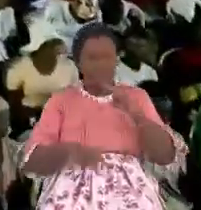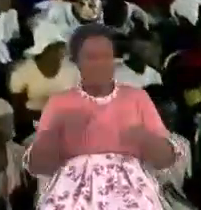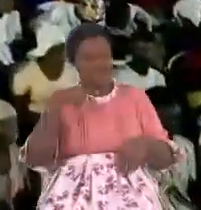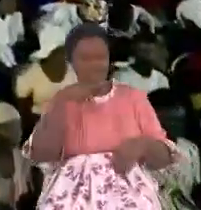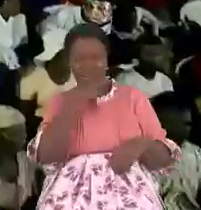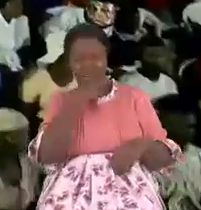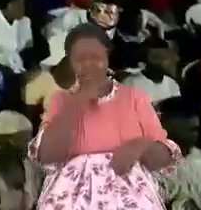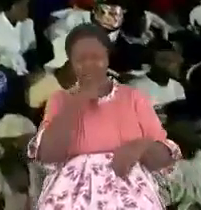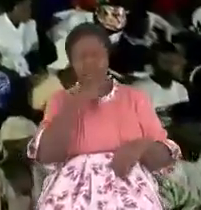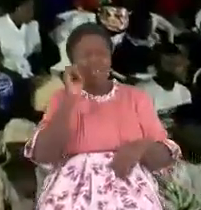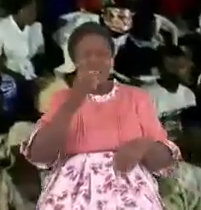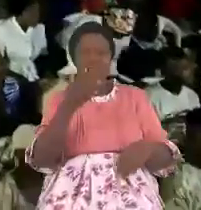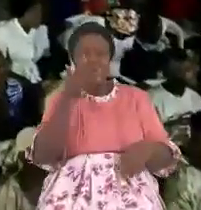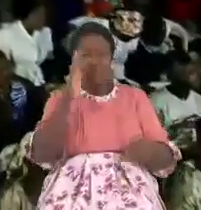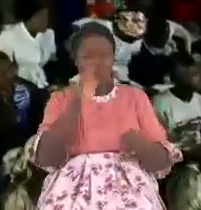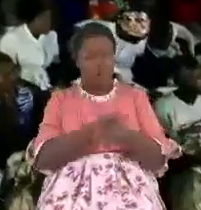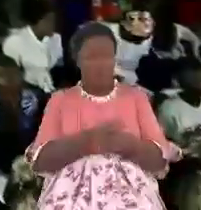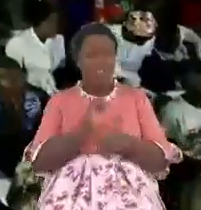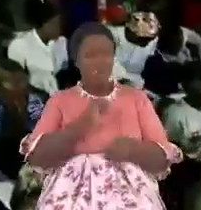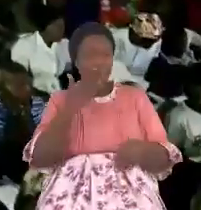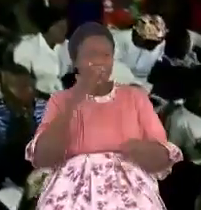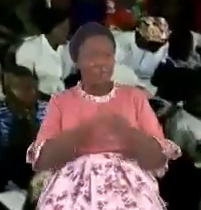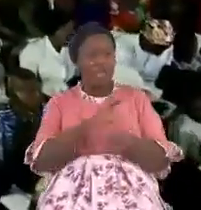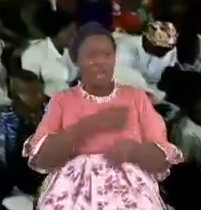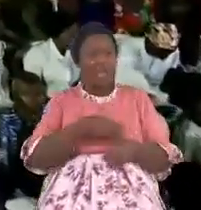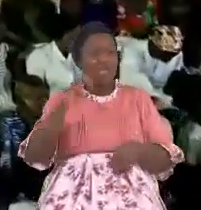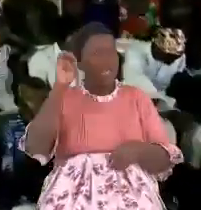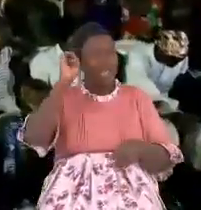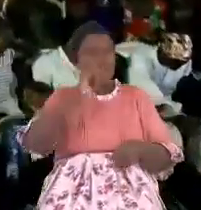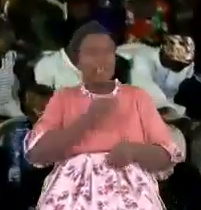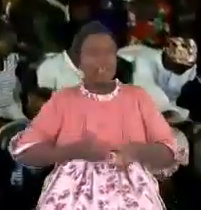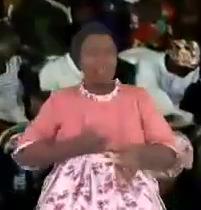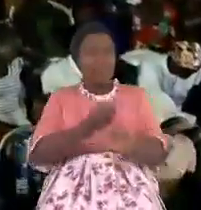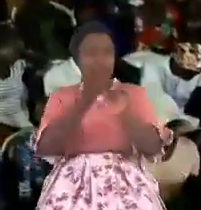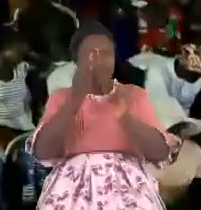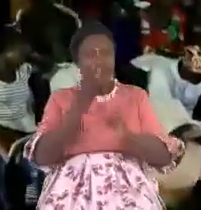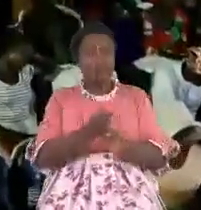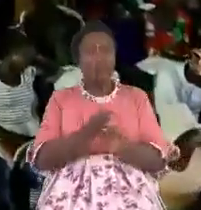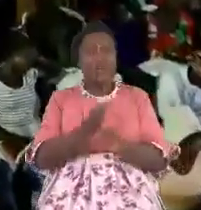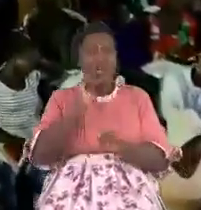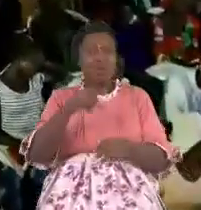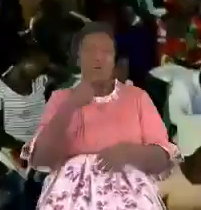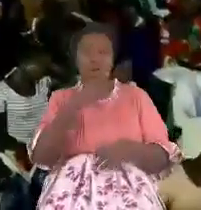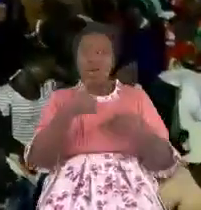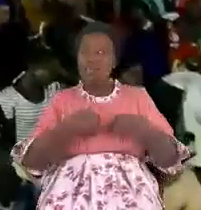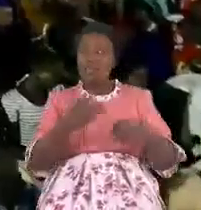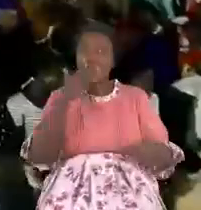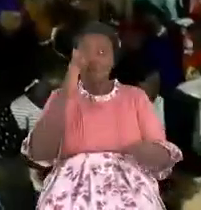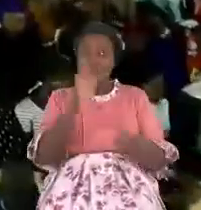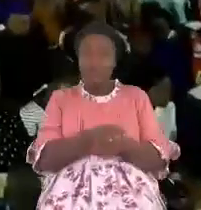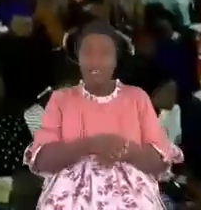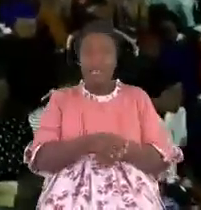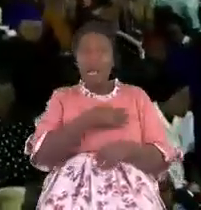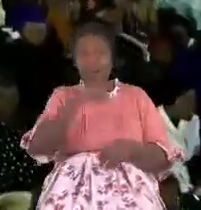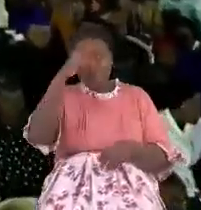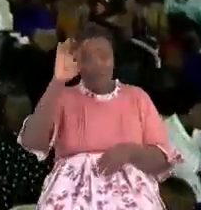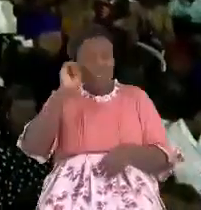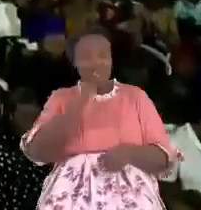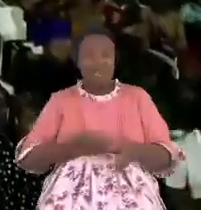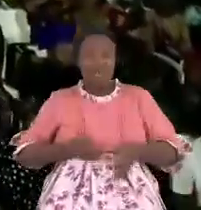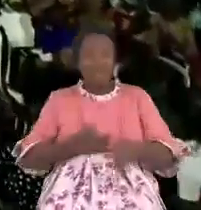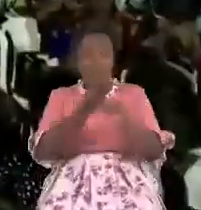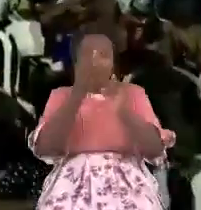promised and he is faithful was promised and because he is faithful you can